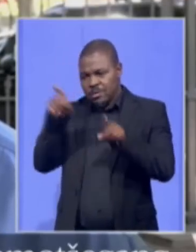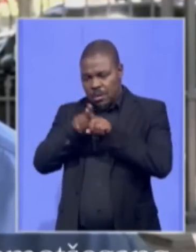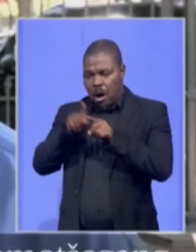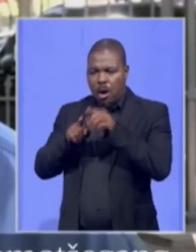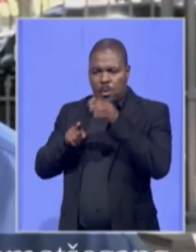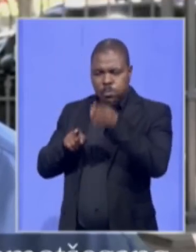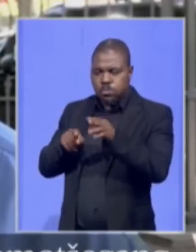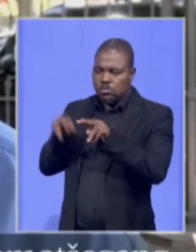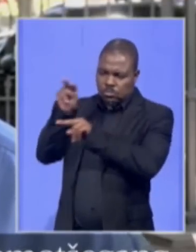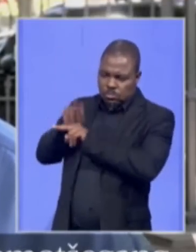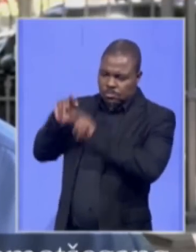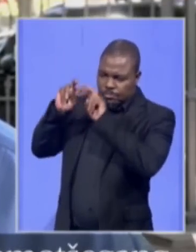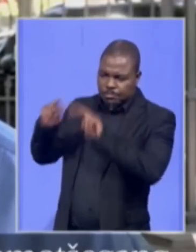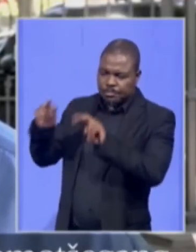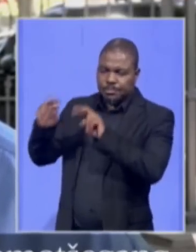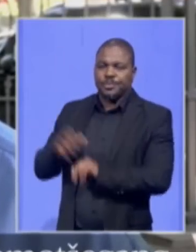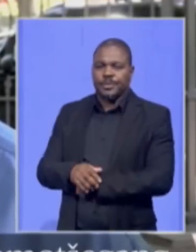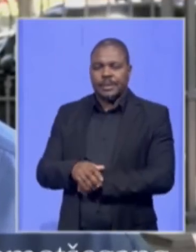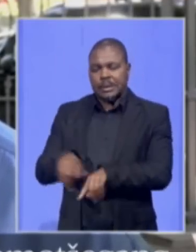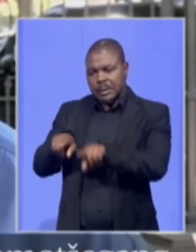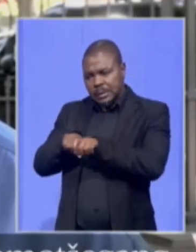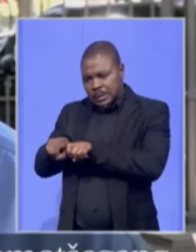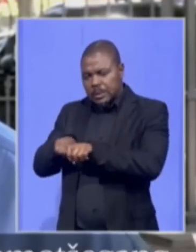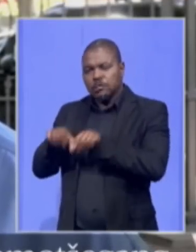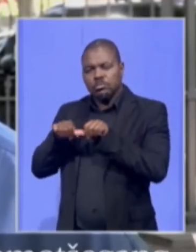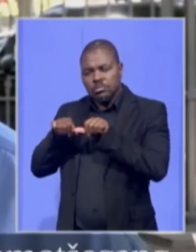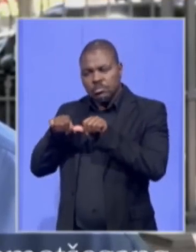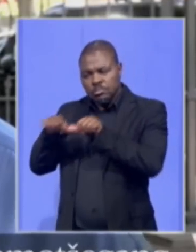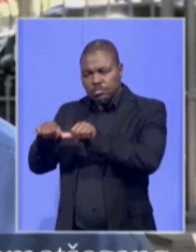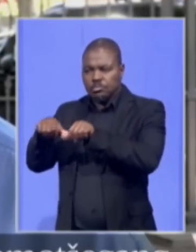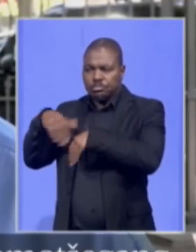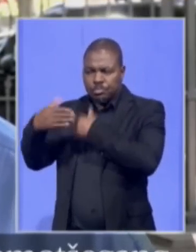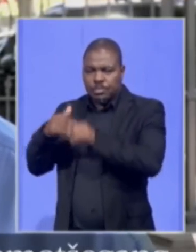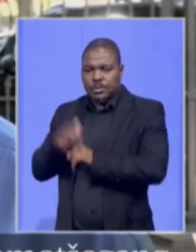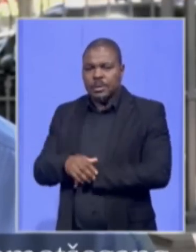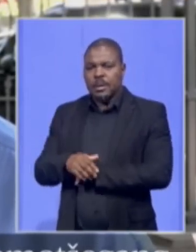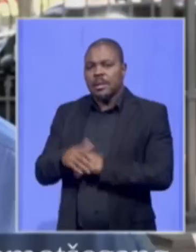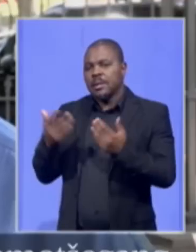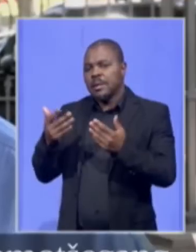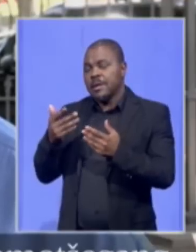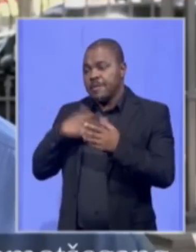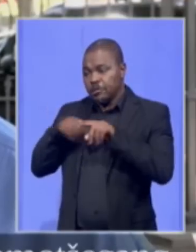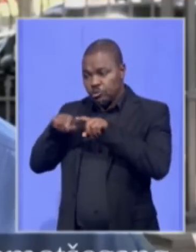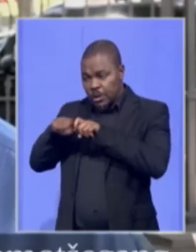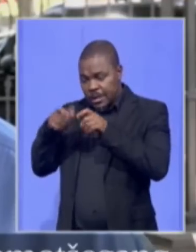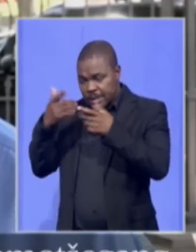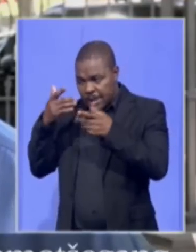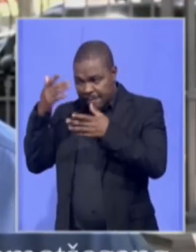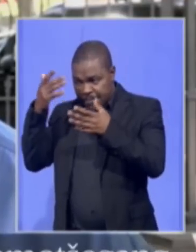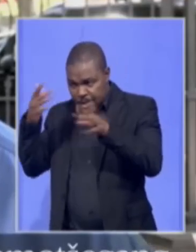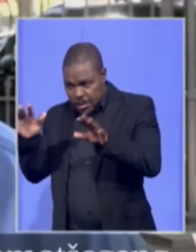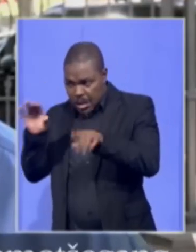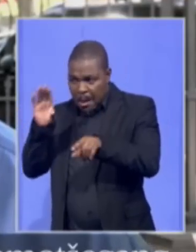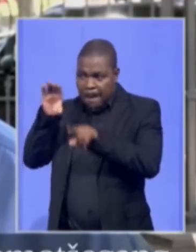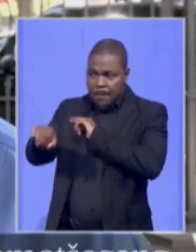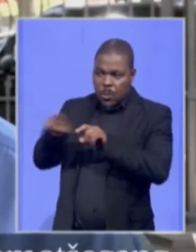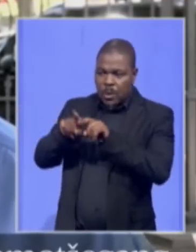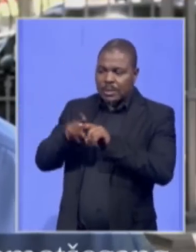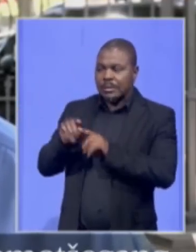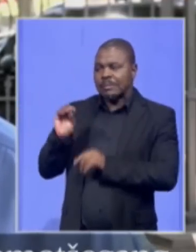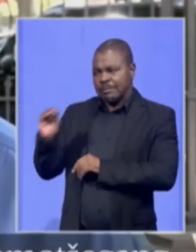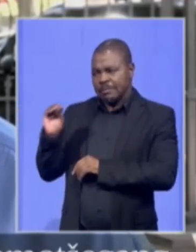attending to the matter. Tests have been conducted. Those that have been concluded have shown the presence of